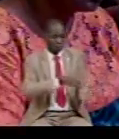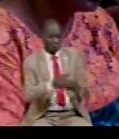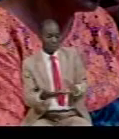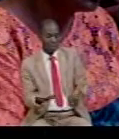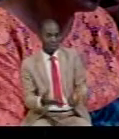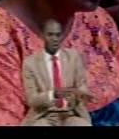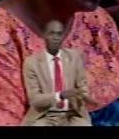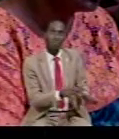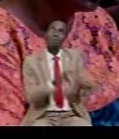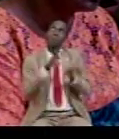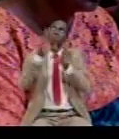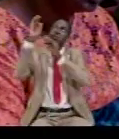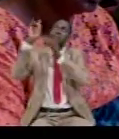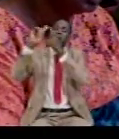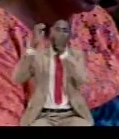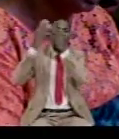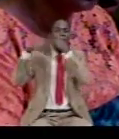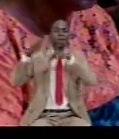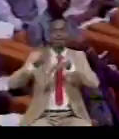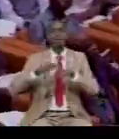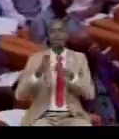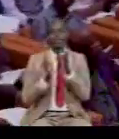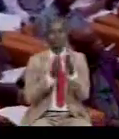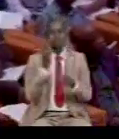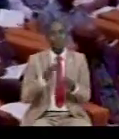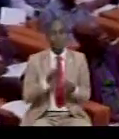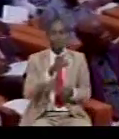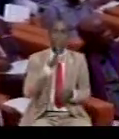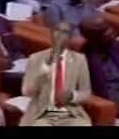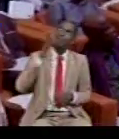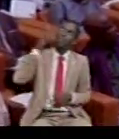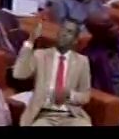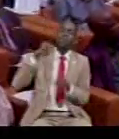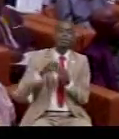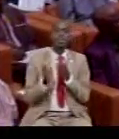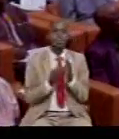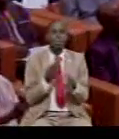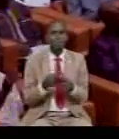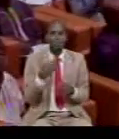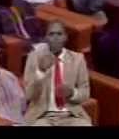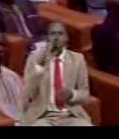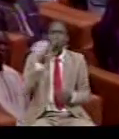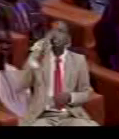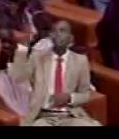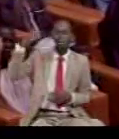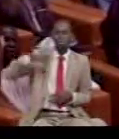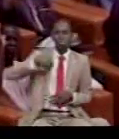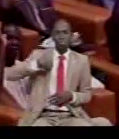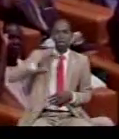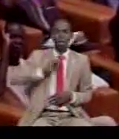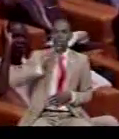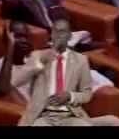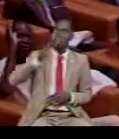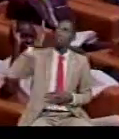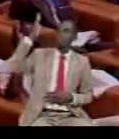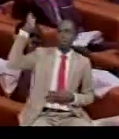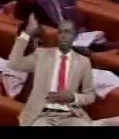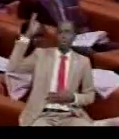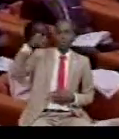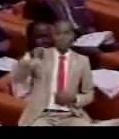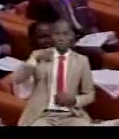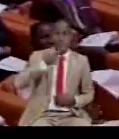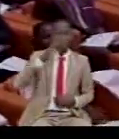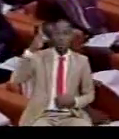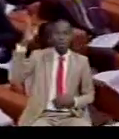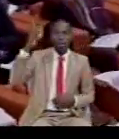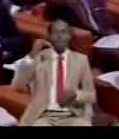over on the other side. You will get there. Where are you? I said you'll get there. The mercy of God